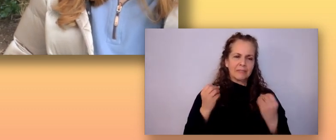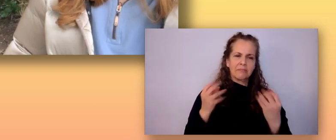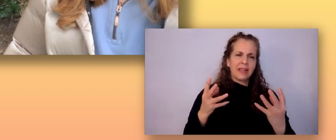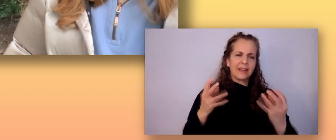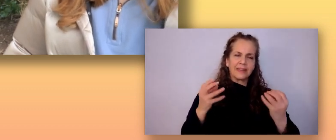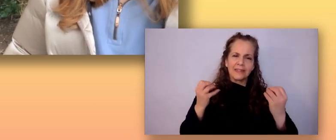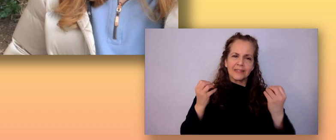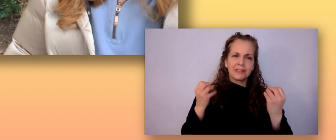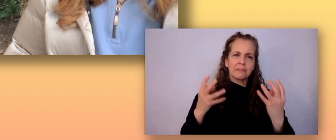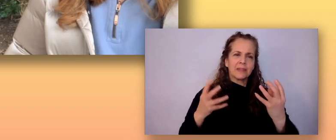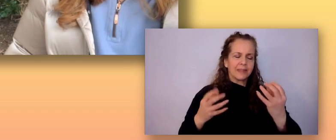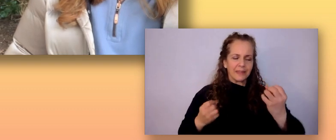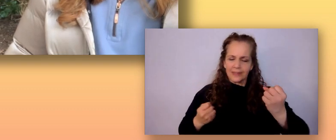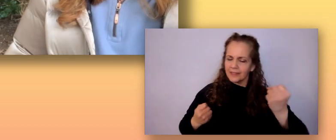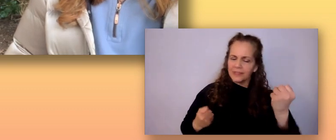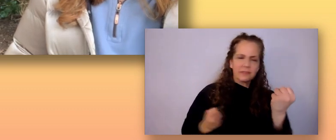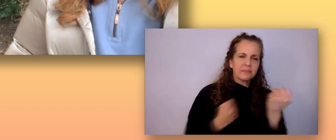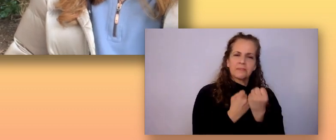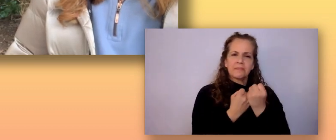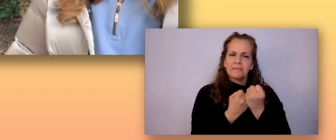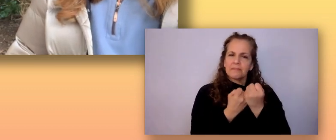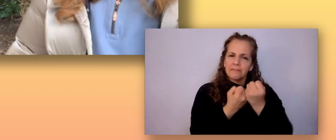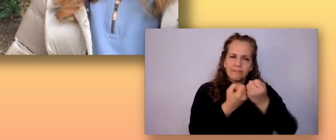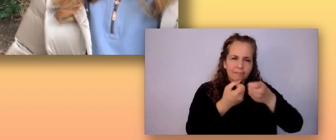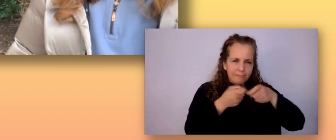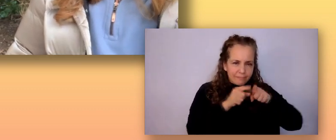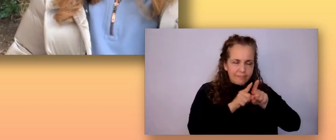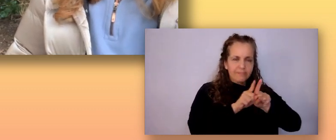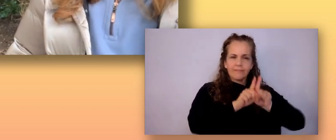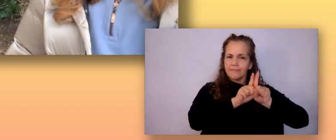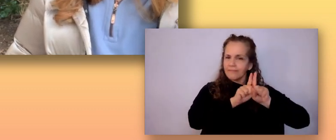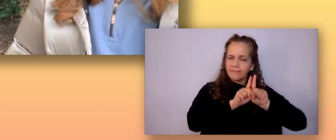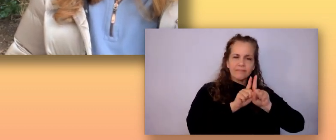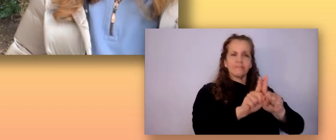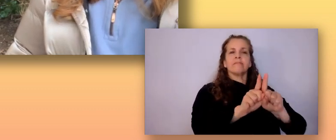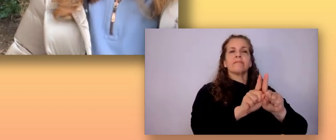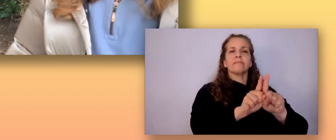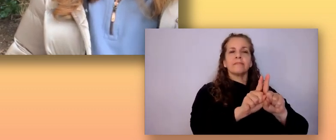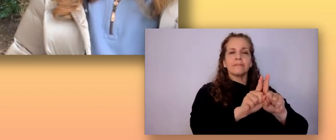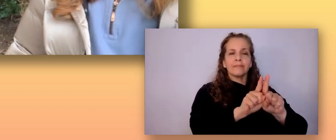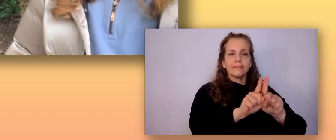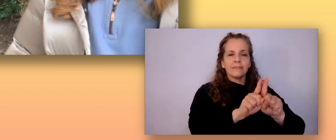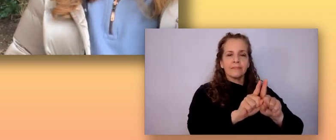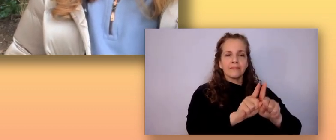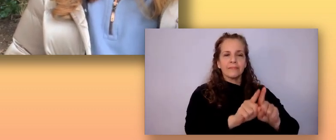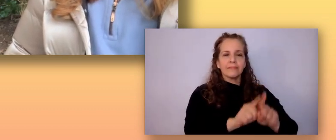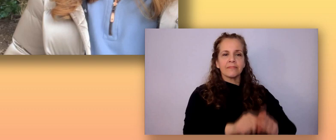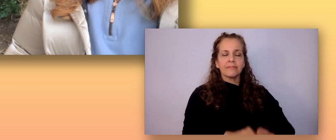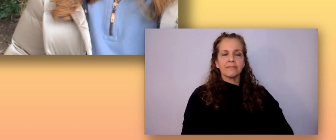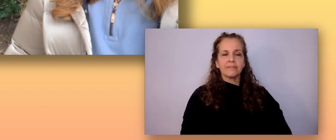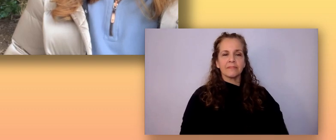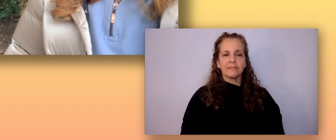the same as hundreds standing next to you.